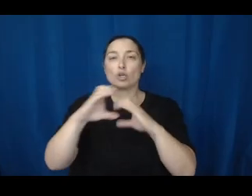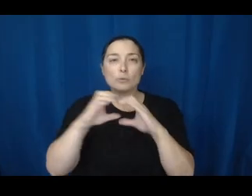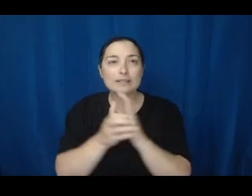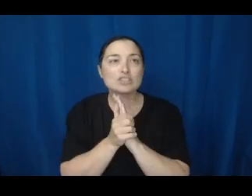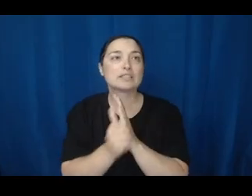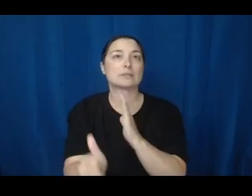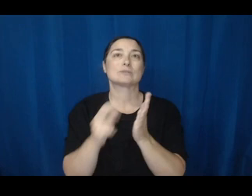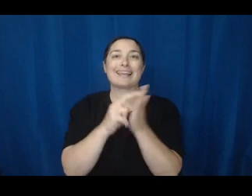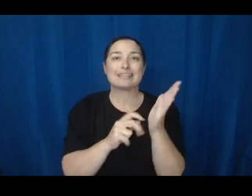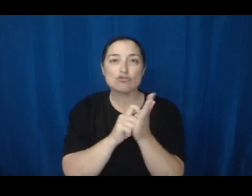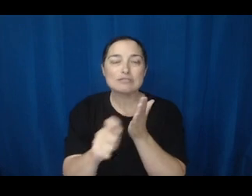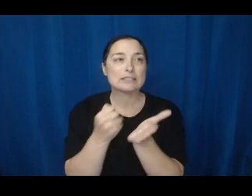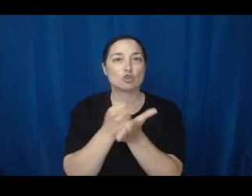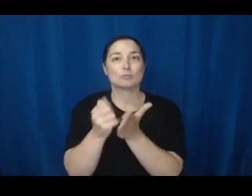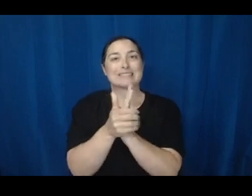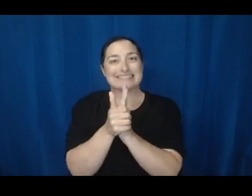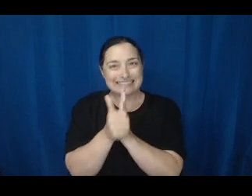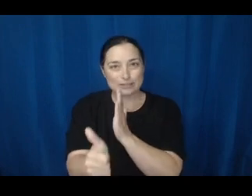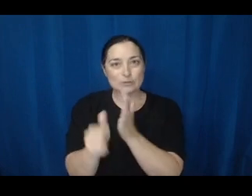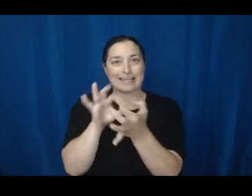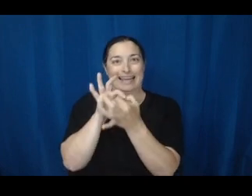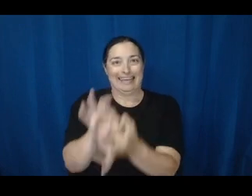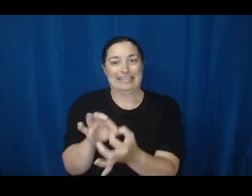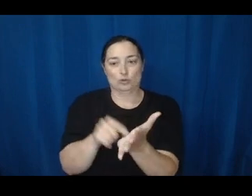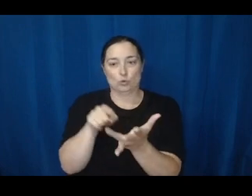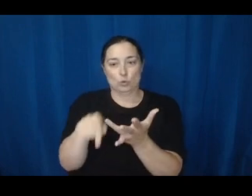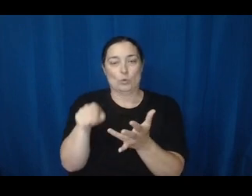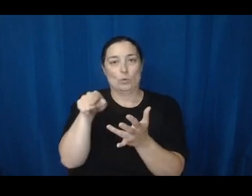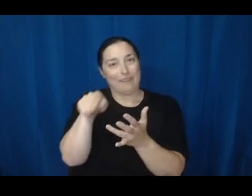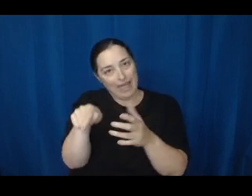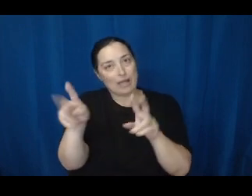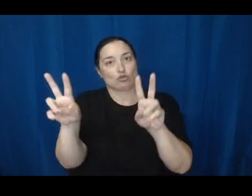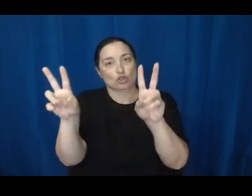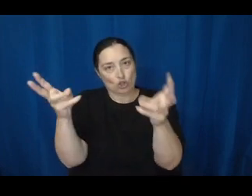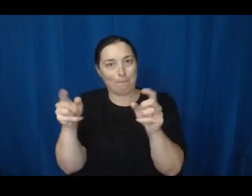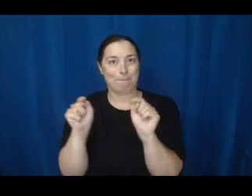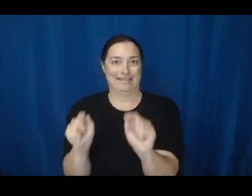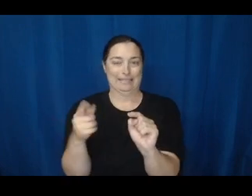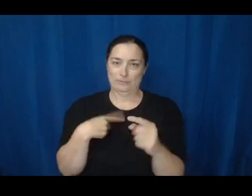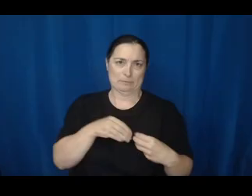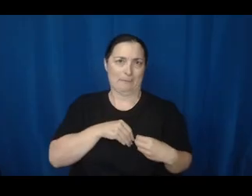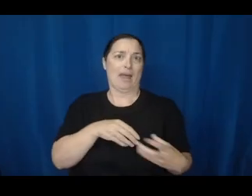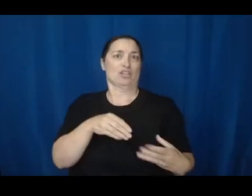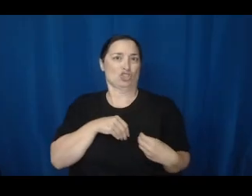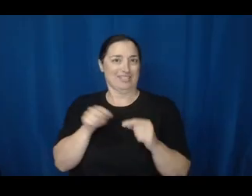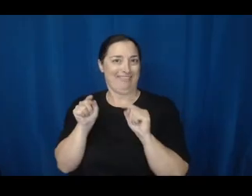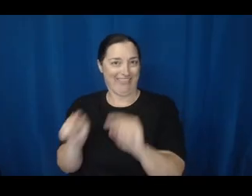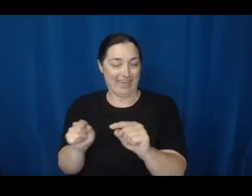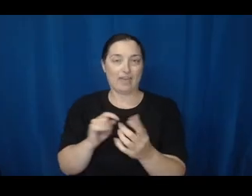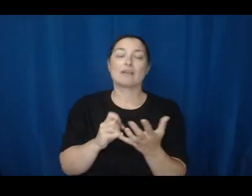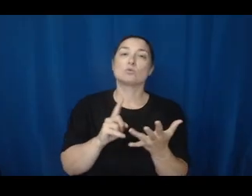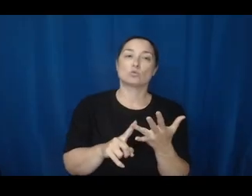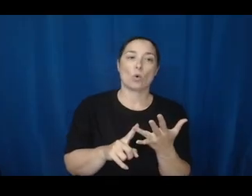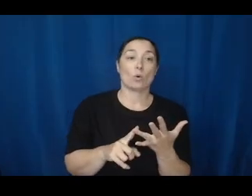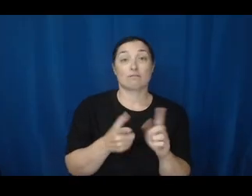numeracy skills, all that type of stuff. But the idea is that you're actually engaged with what you're doing. So I've engaged in projects